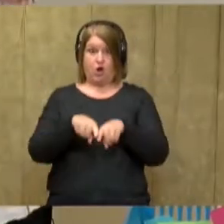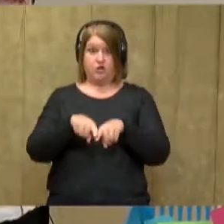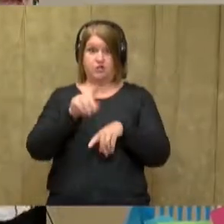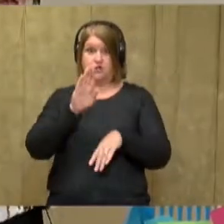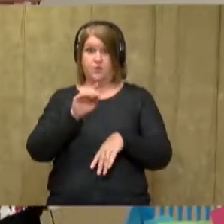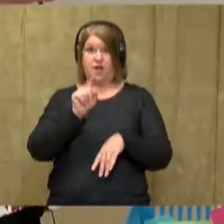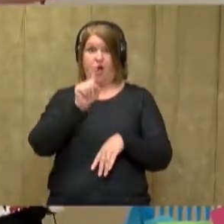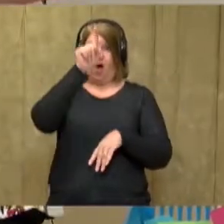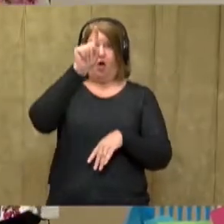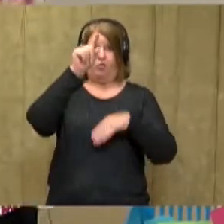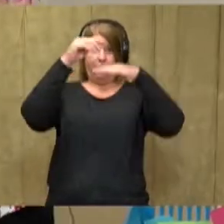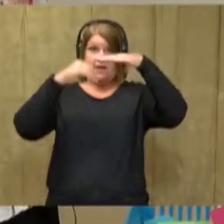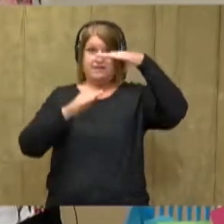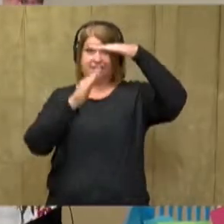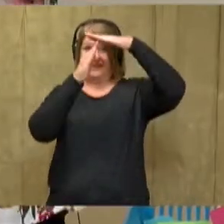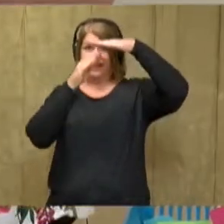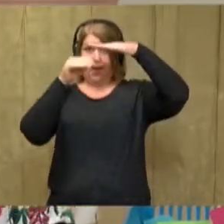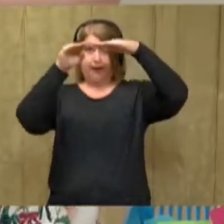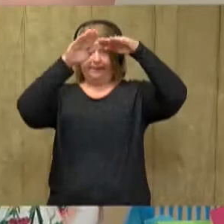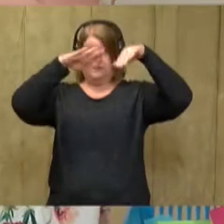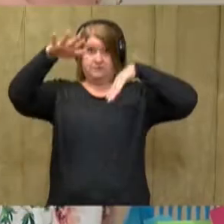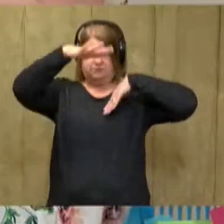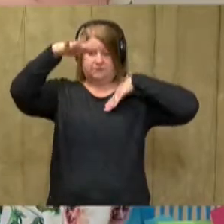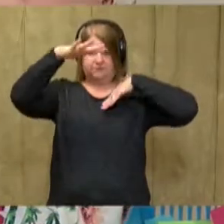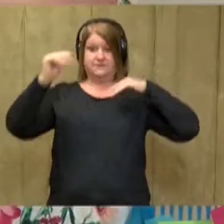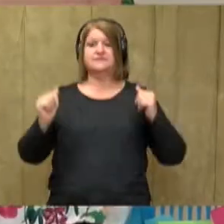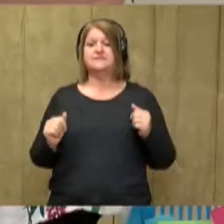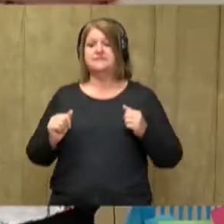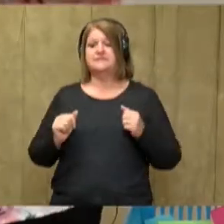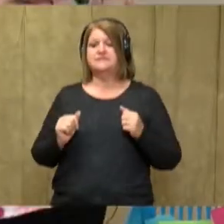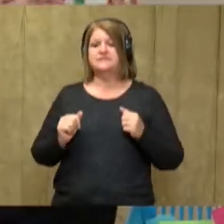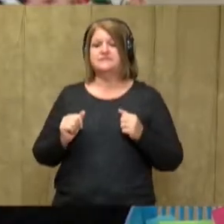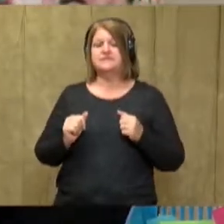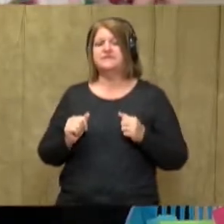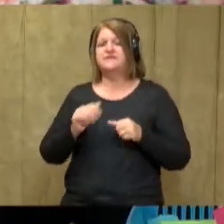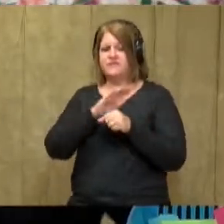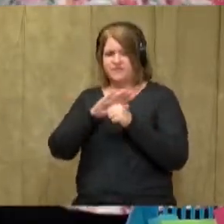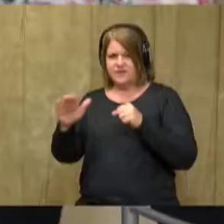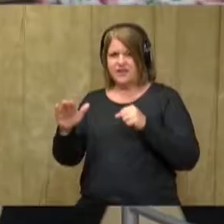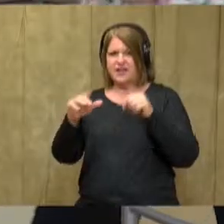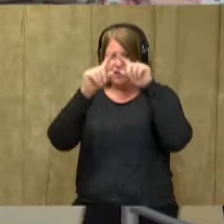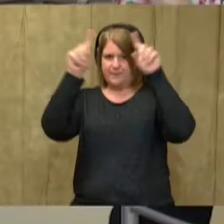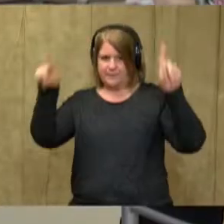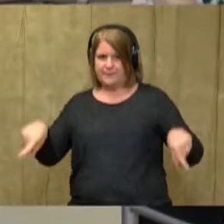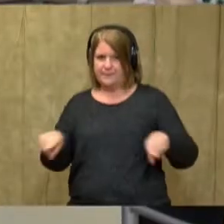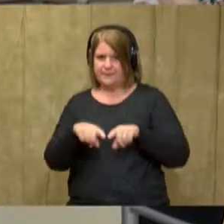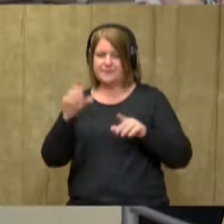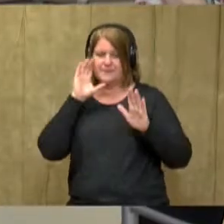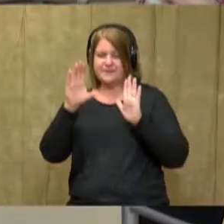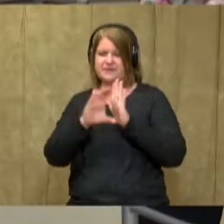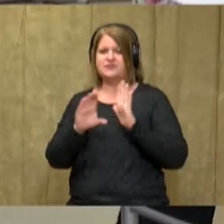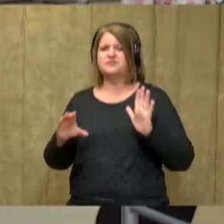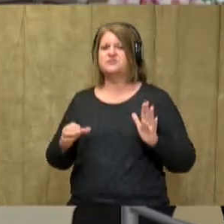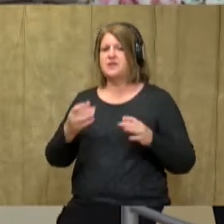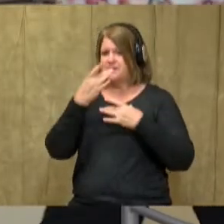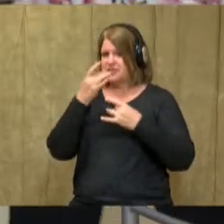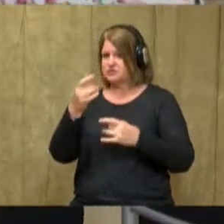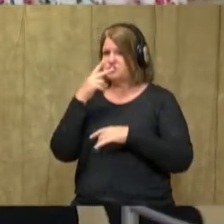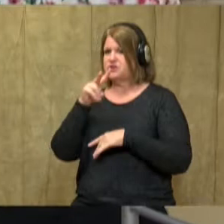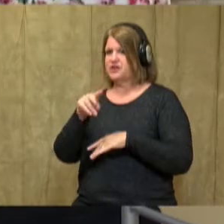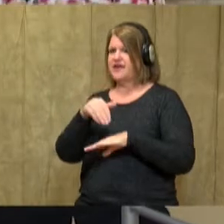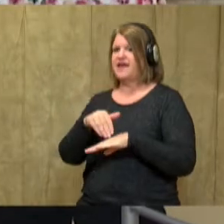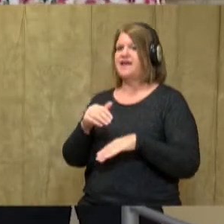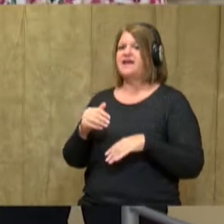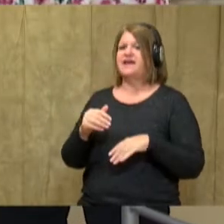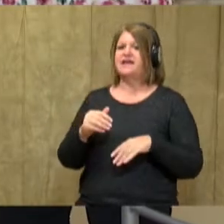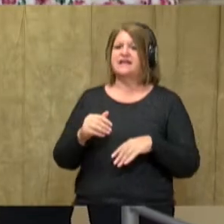space in your still life today? That will make it very interesting to look at. So today we're going to start by making our vase, and you need to get out